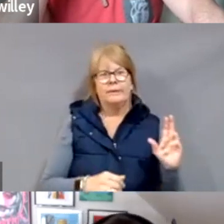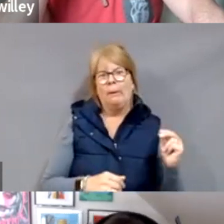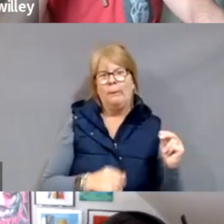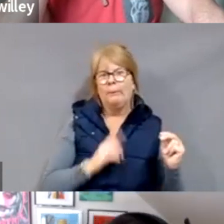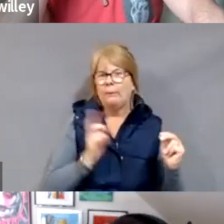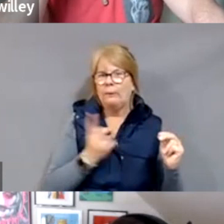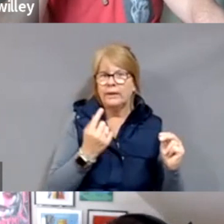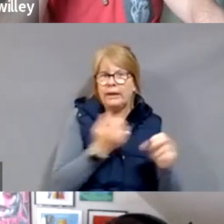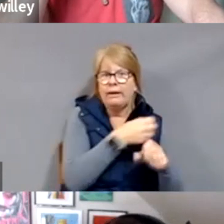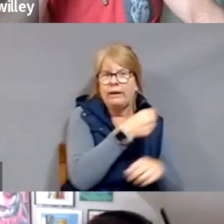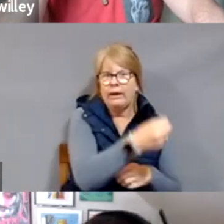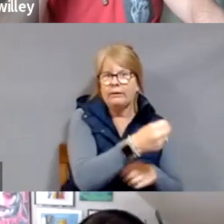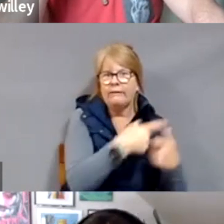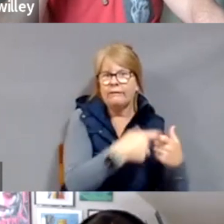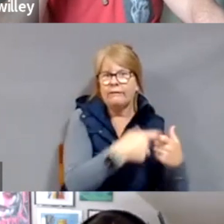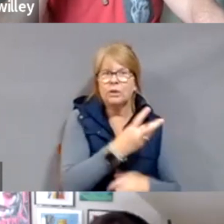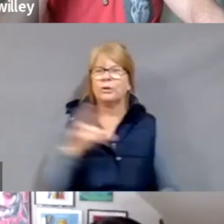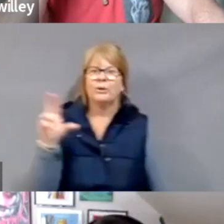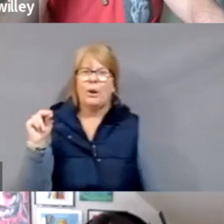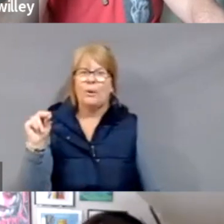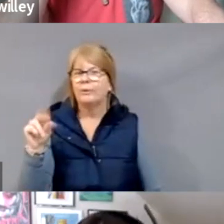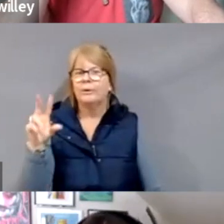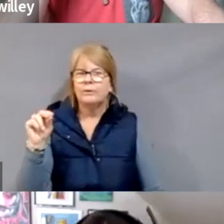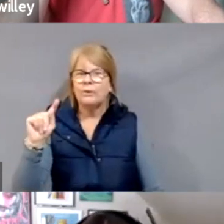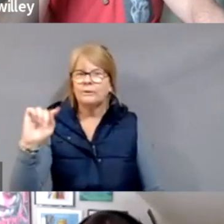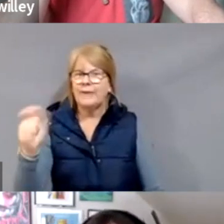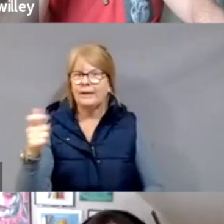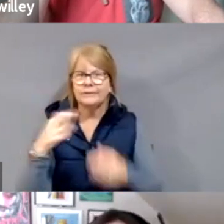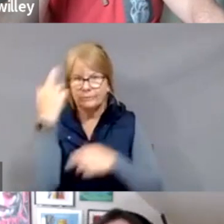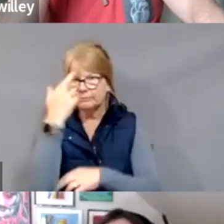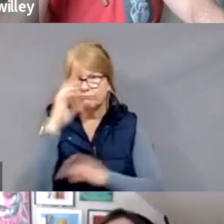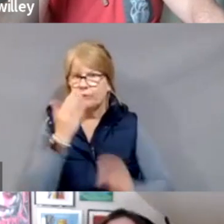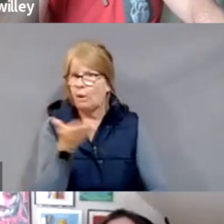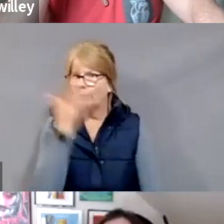people. No tax reasons. No, Okay. it is really just about like,